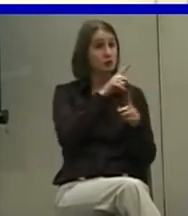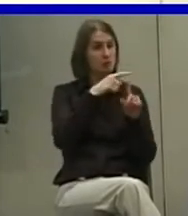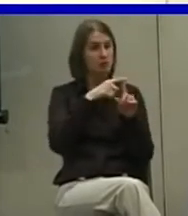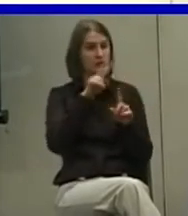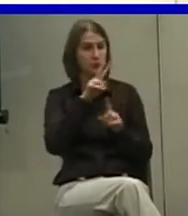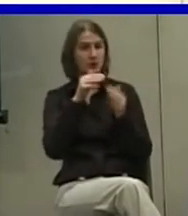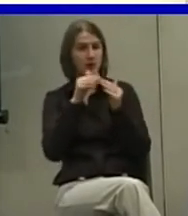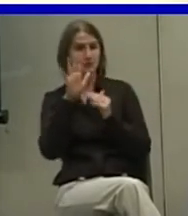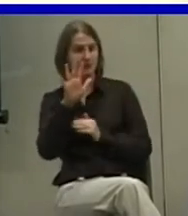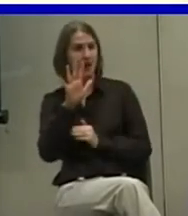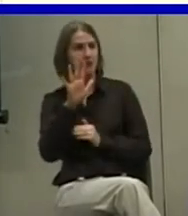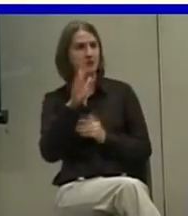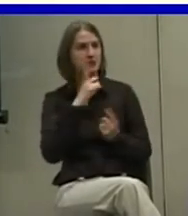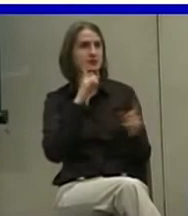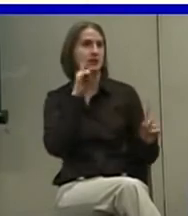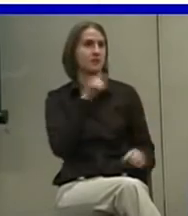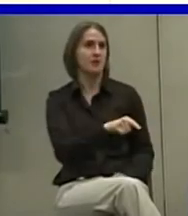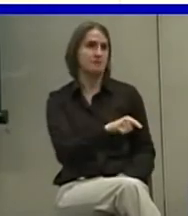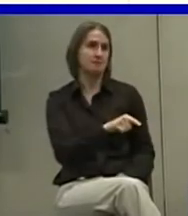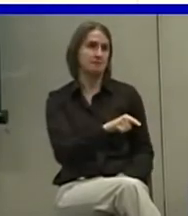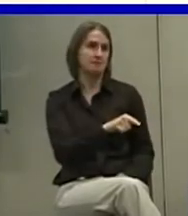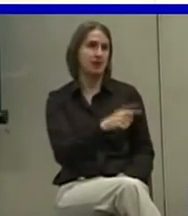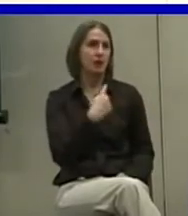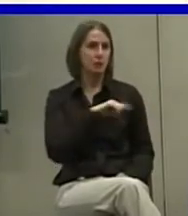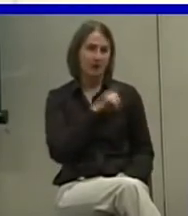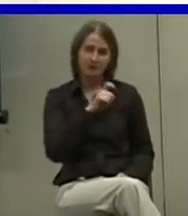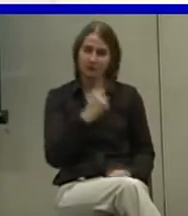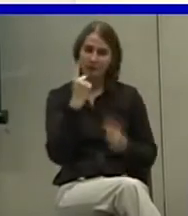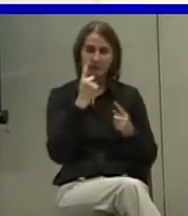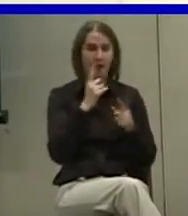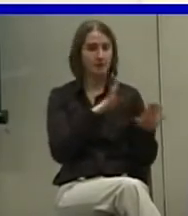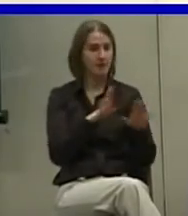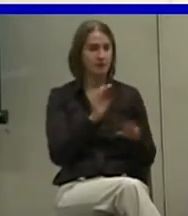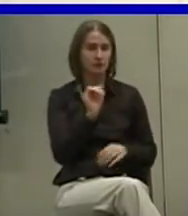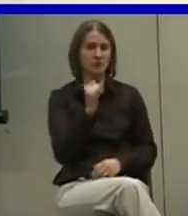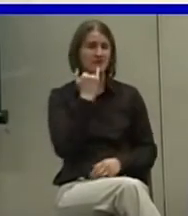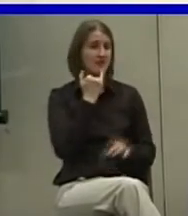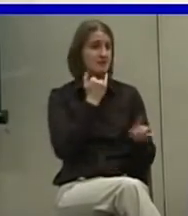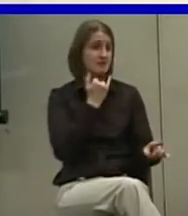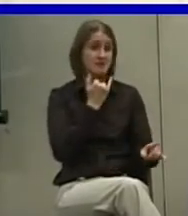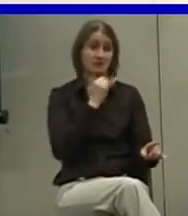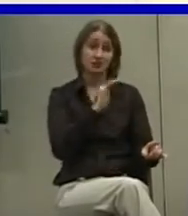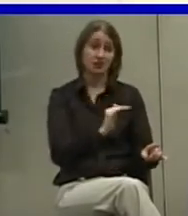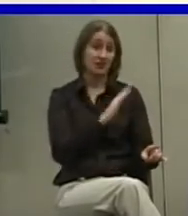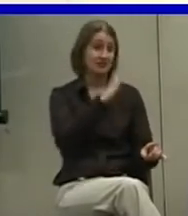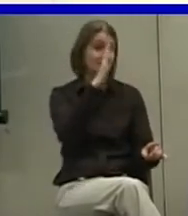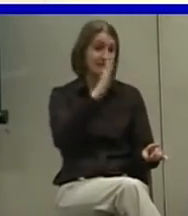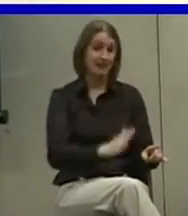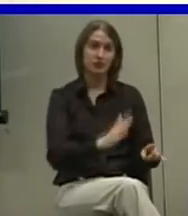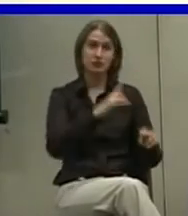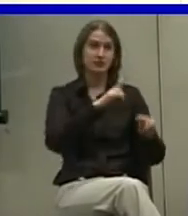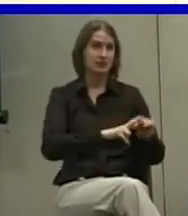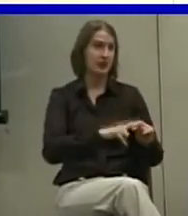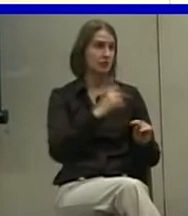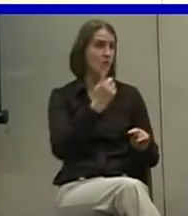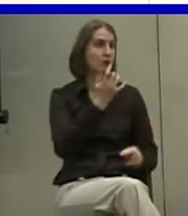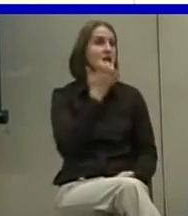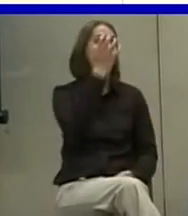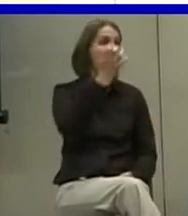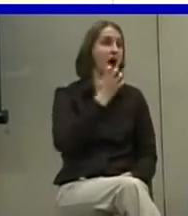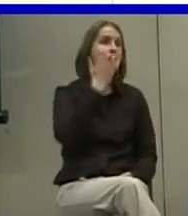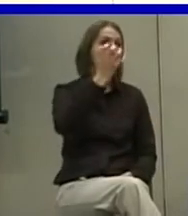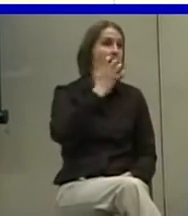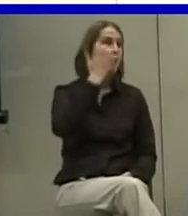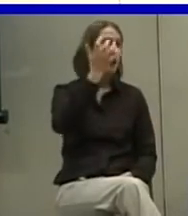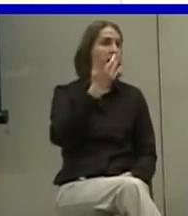And we have to think about it the same way for behavior. When you have a kid that never sits down, that always yells out, that